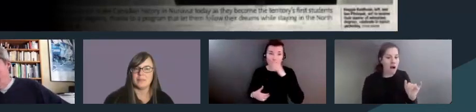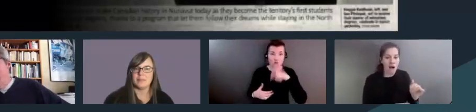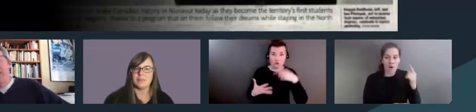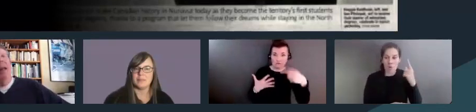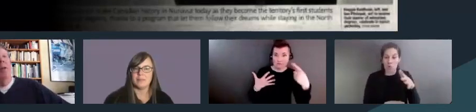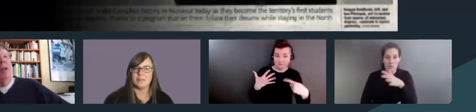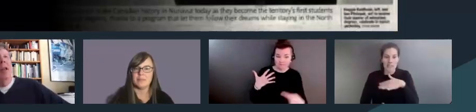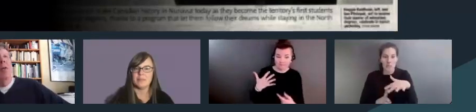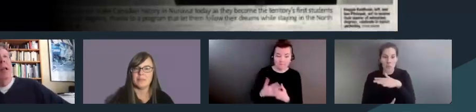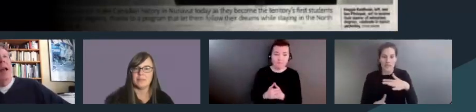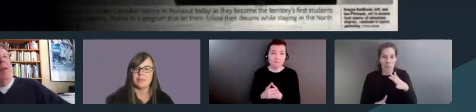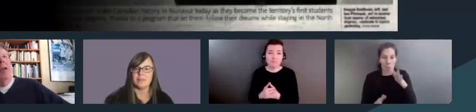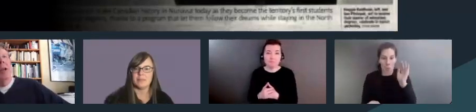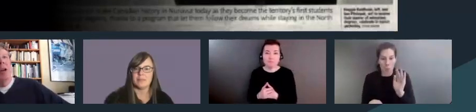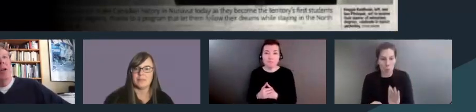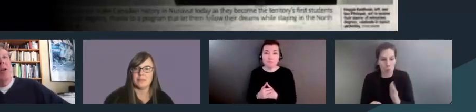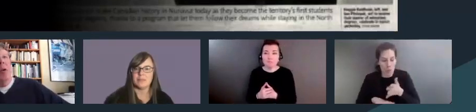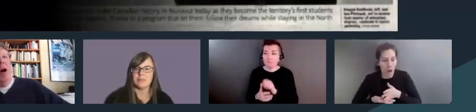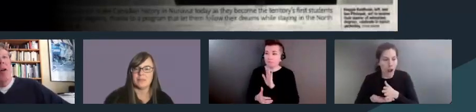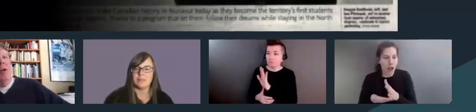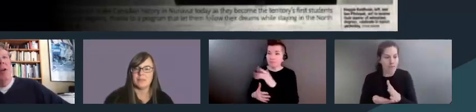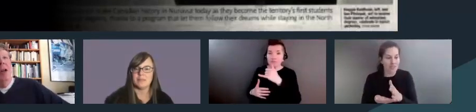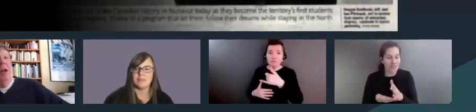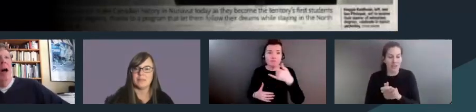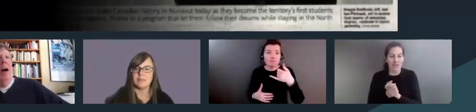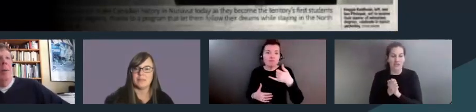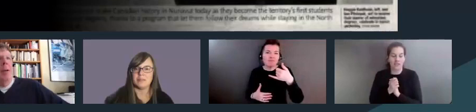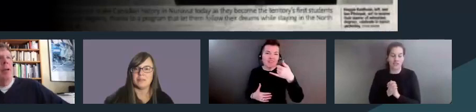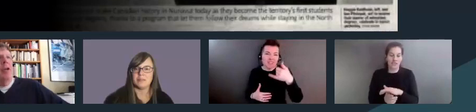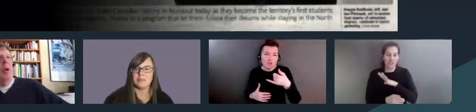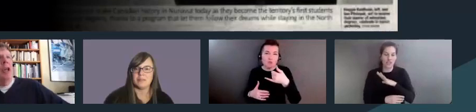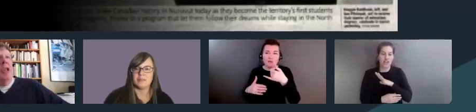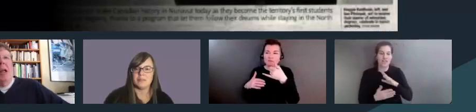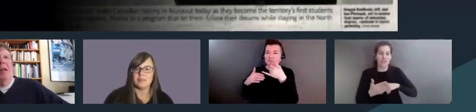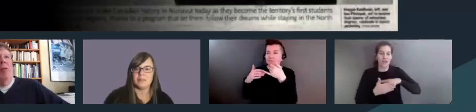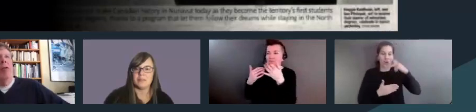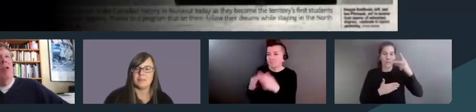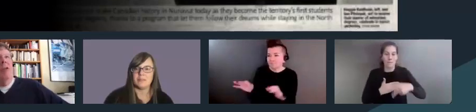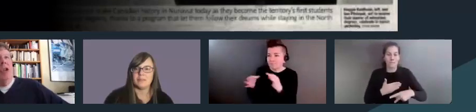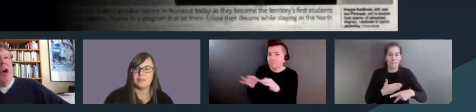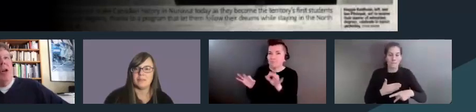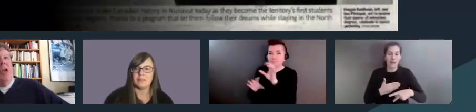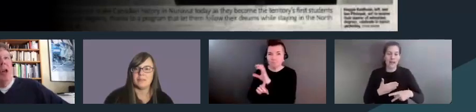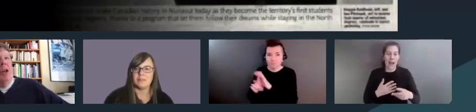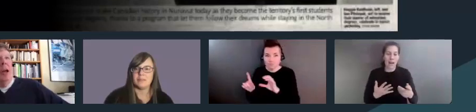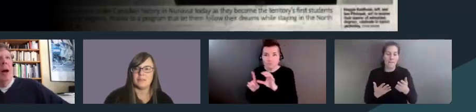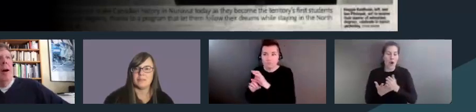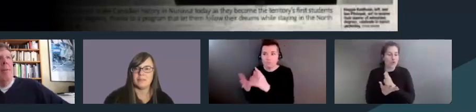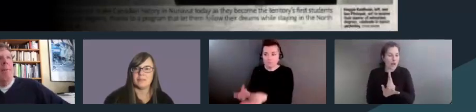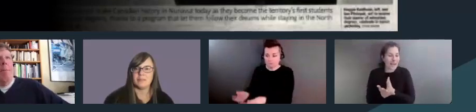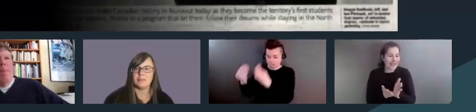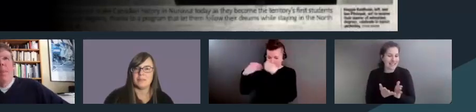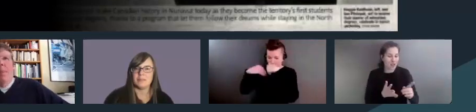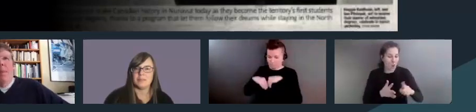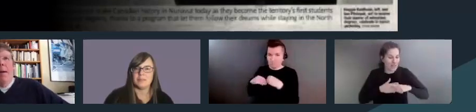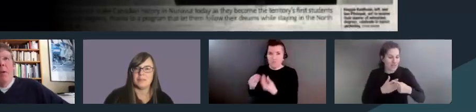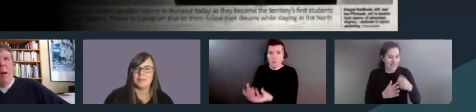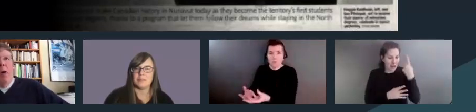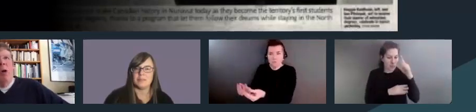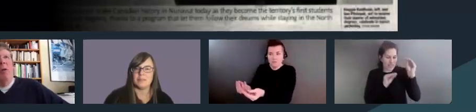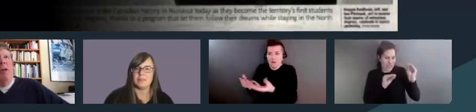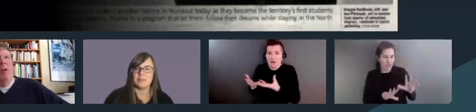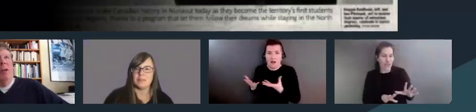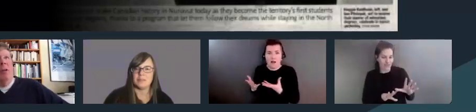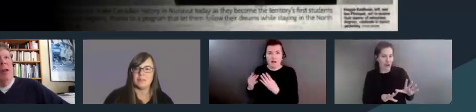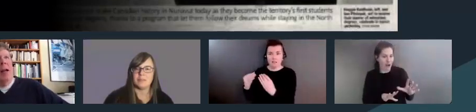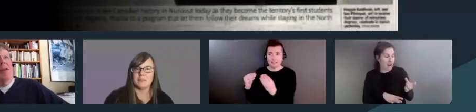education programs in Inuit language and culture that were offered that we could take. They were free of charge. I